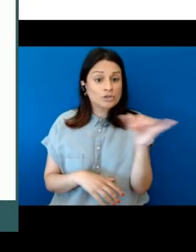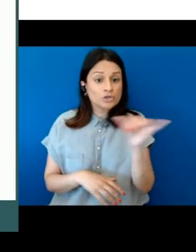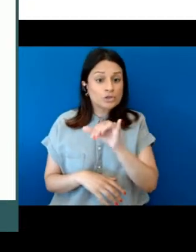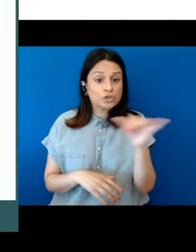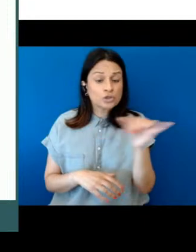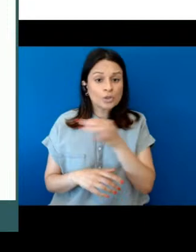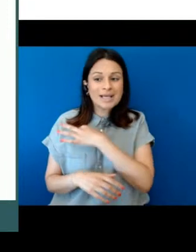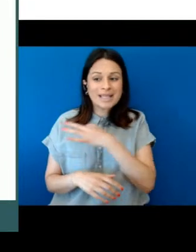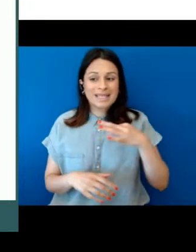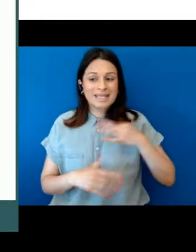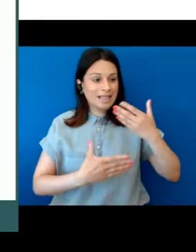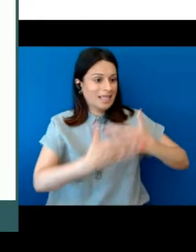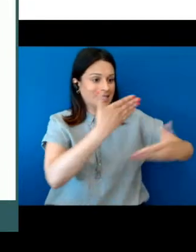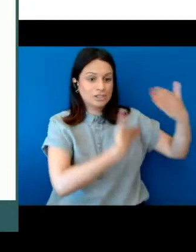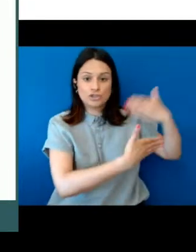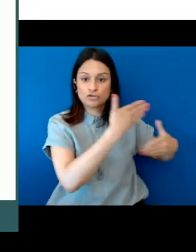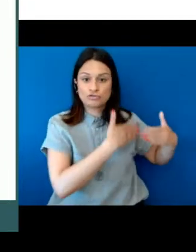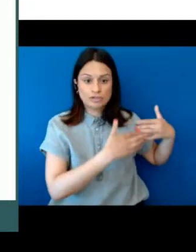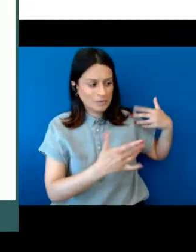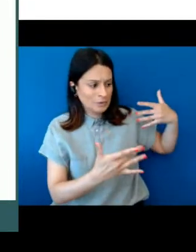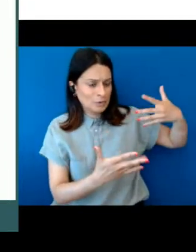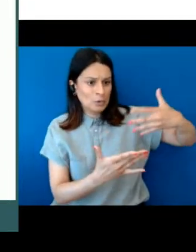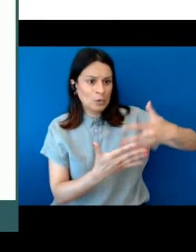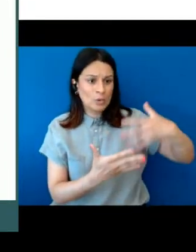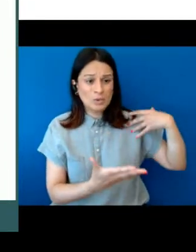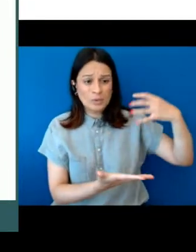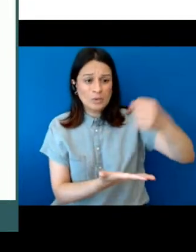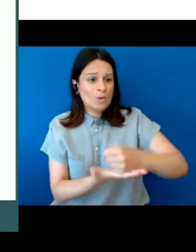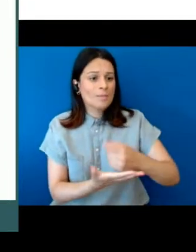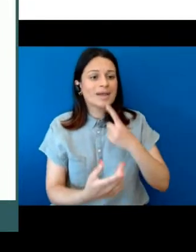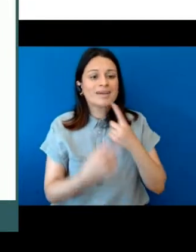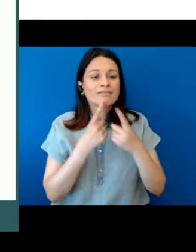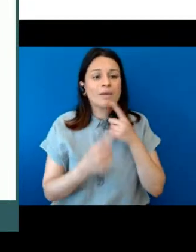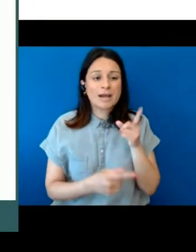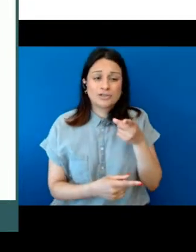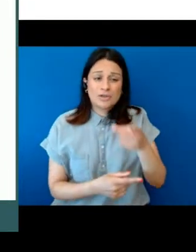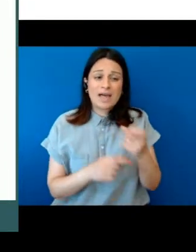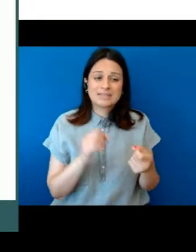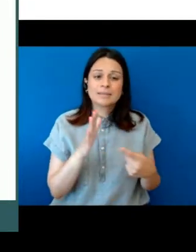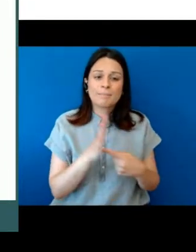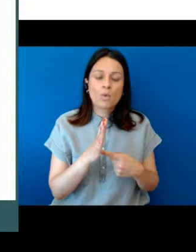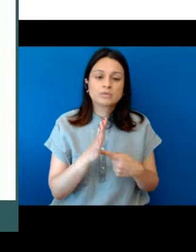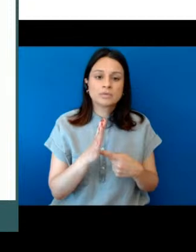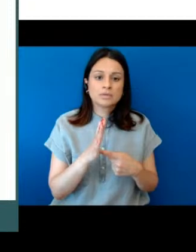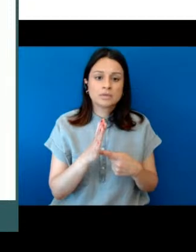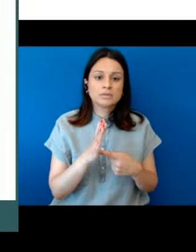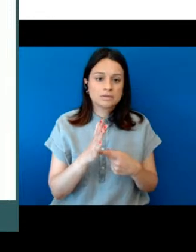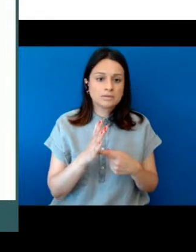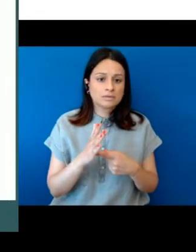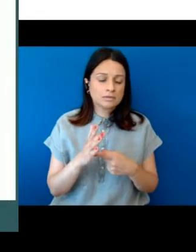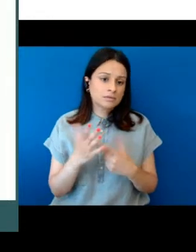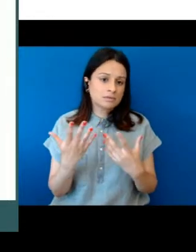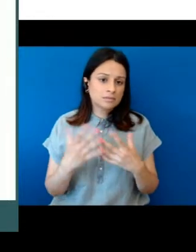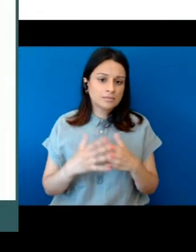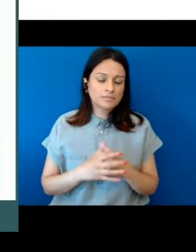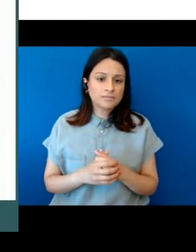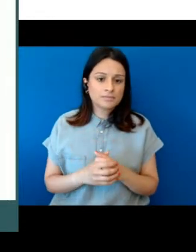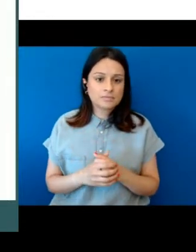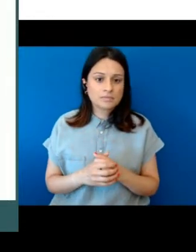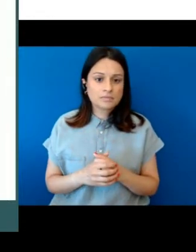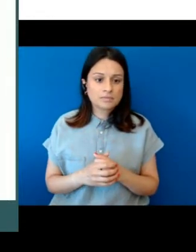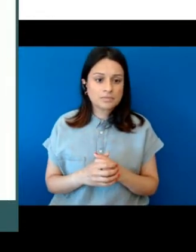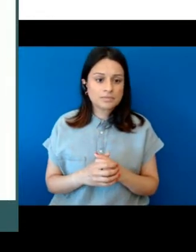That's still the most important tool in the vast majority of allergy.